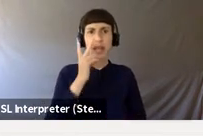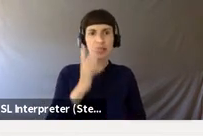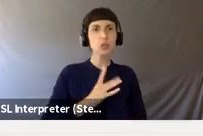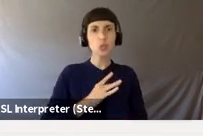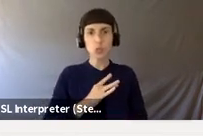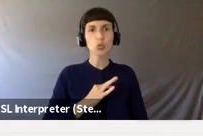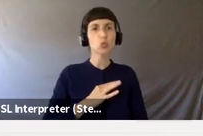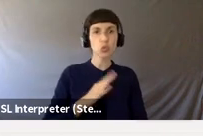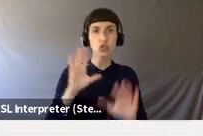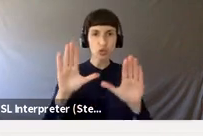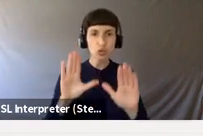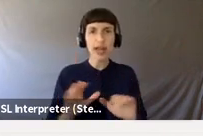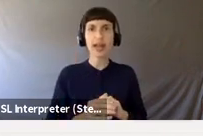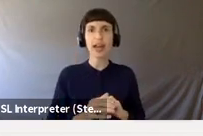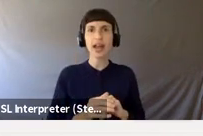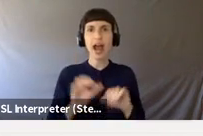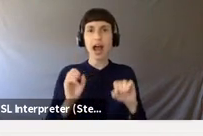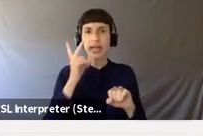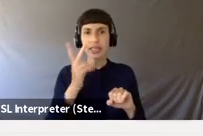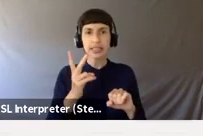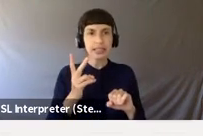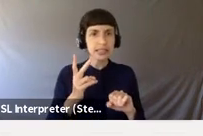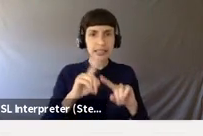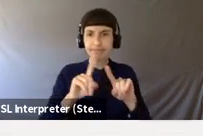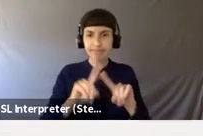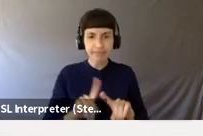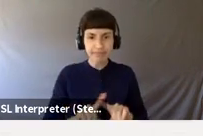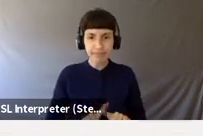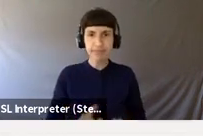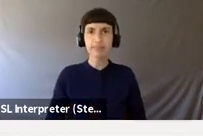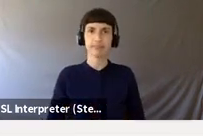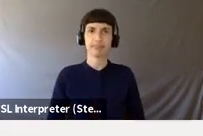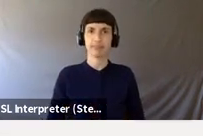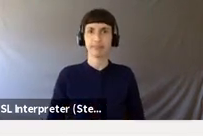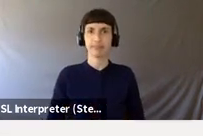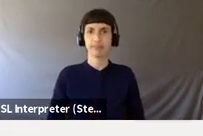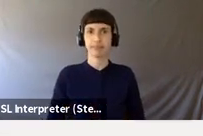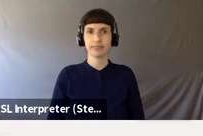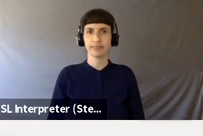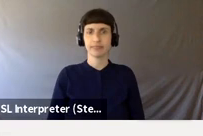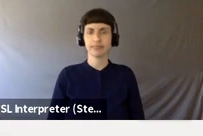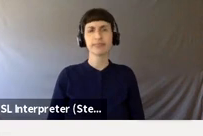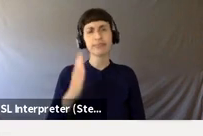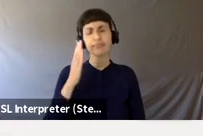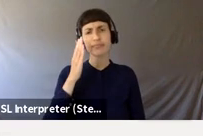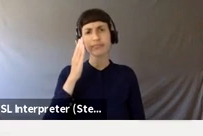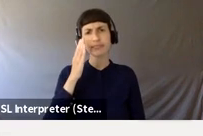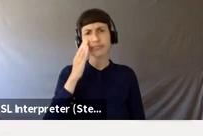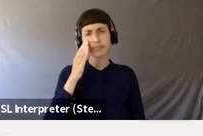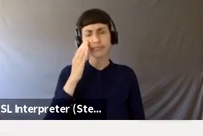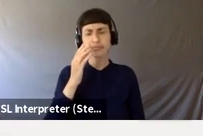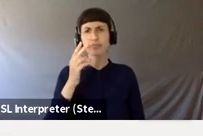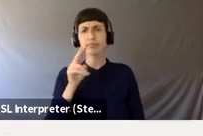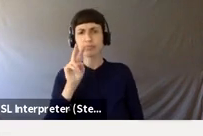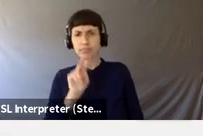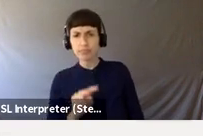is great. I can see my things that I'm looking at. And you know what? I look around and I see this was wonderful that they tell me that